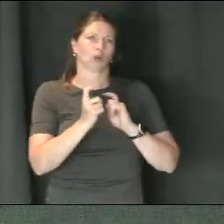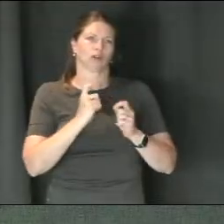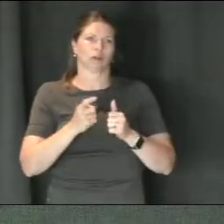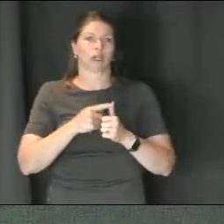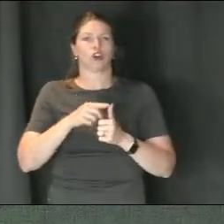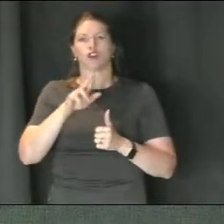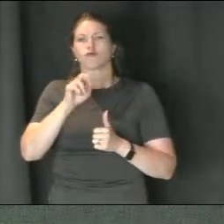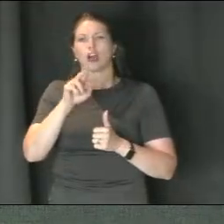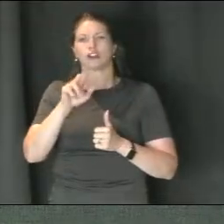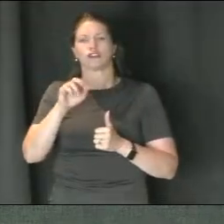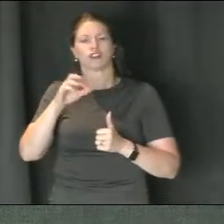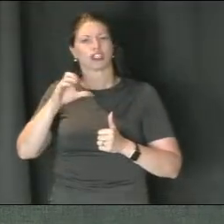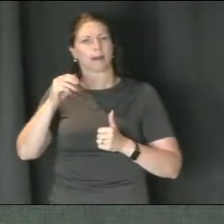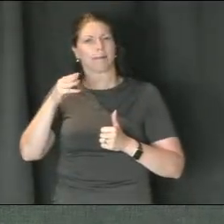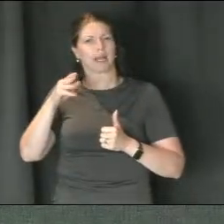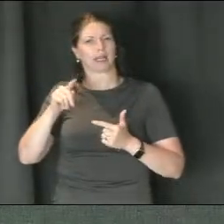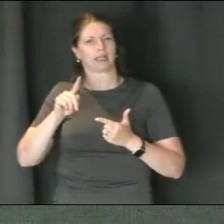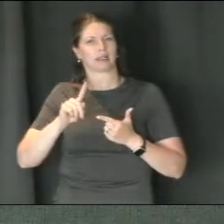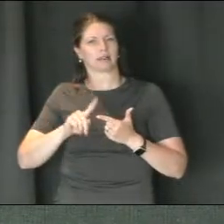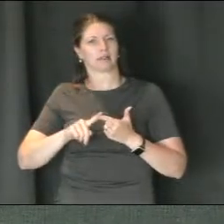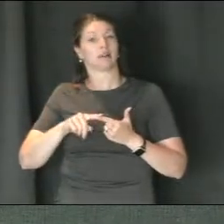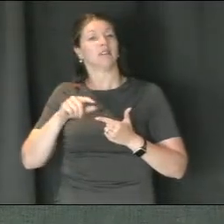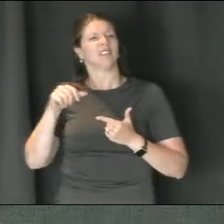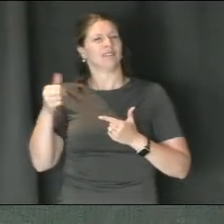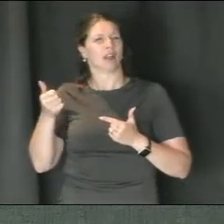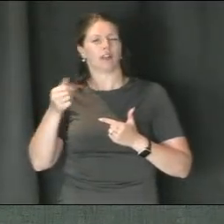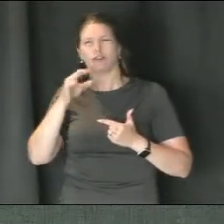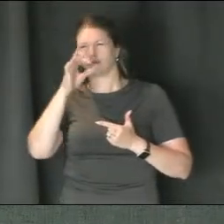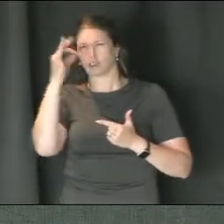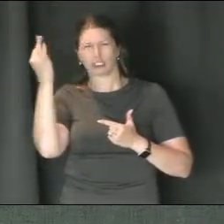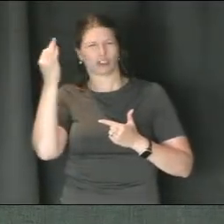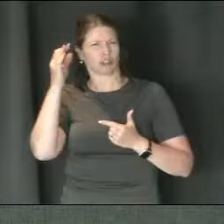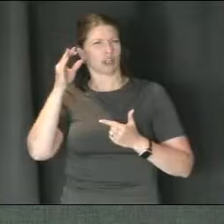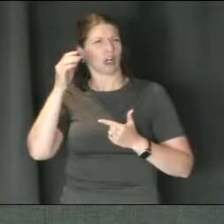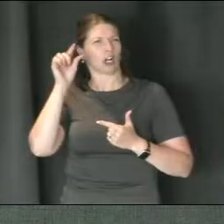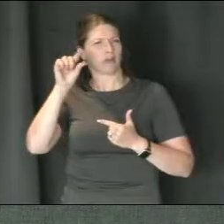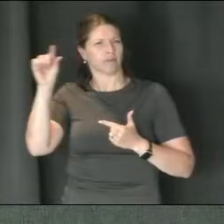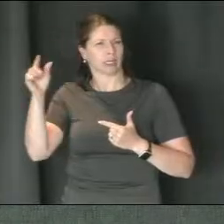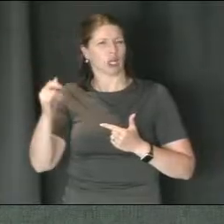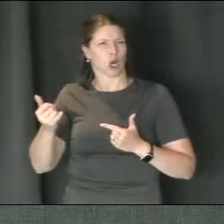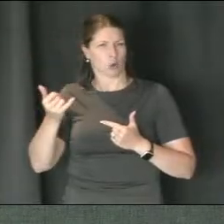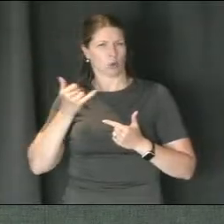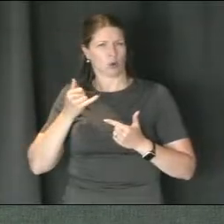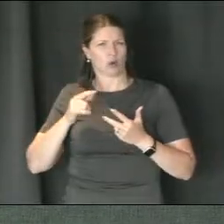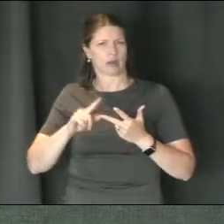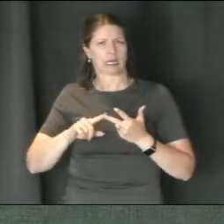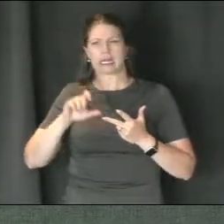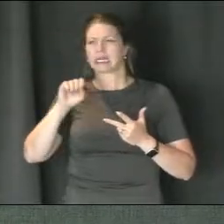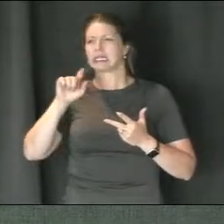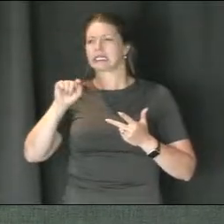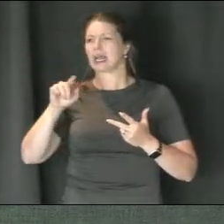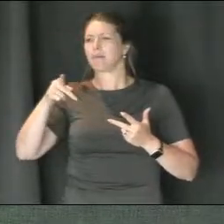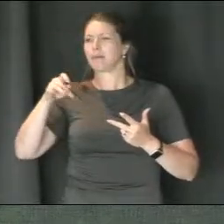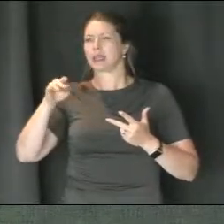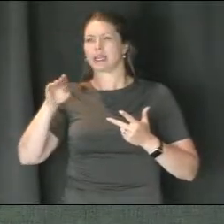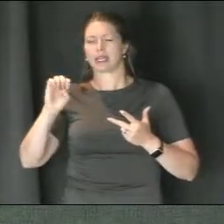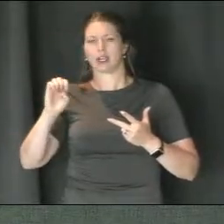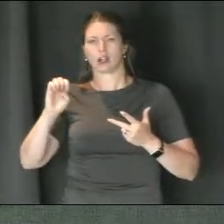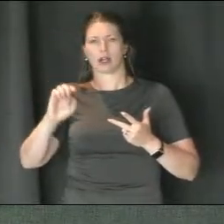Award, the Ordre des Palmes Académiques from the French government, and the Saint Pierre et Miquelon Medal, just to name a